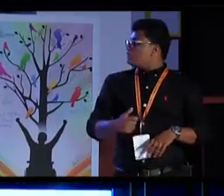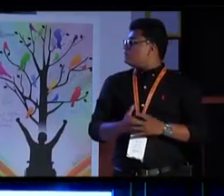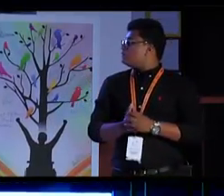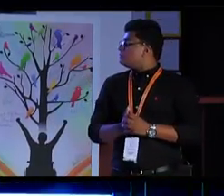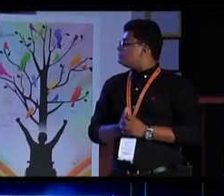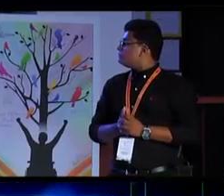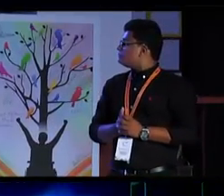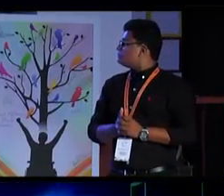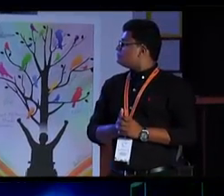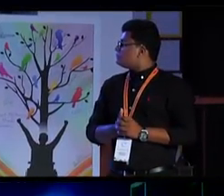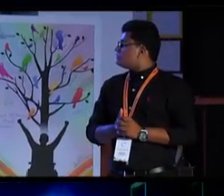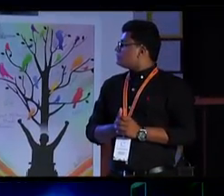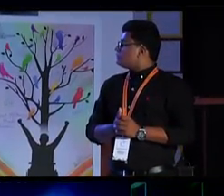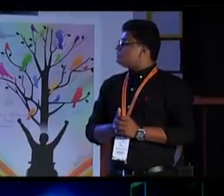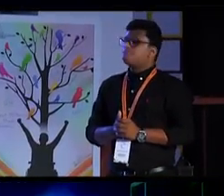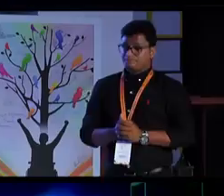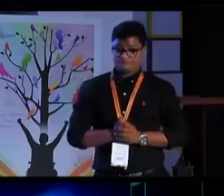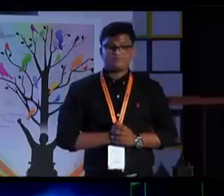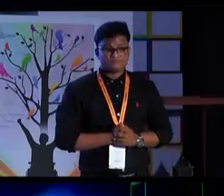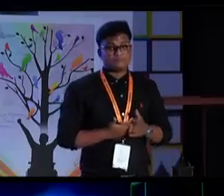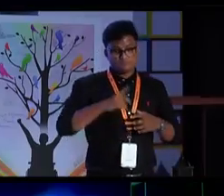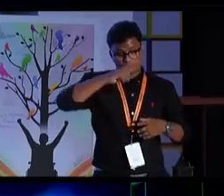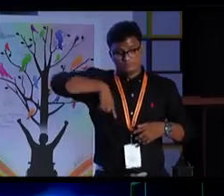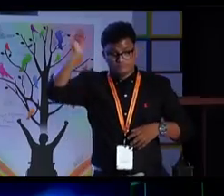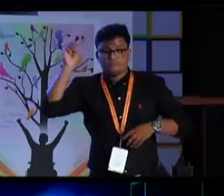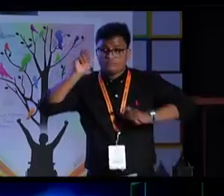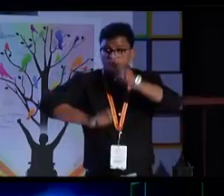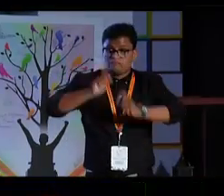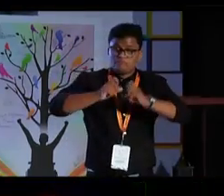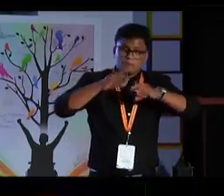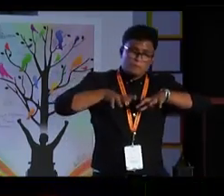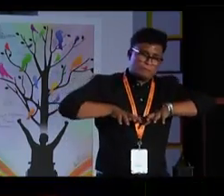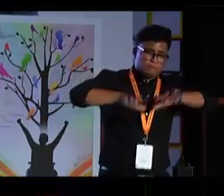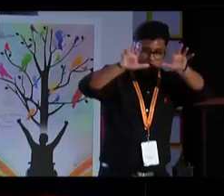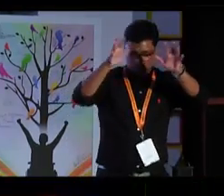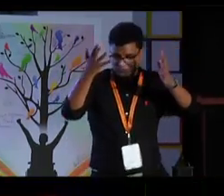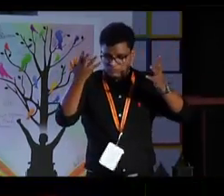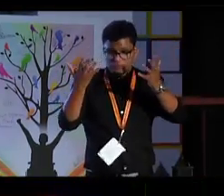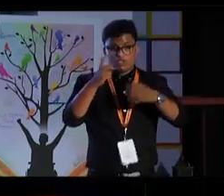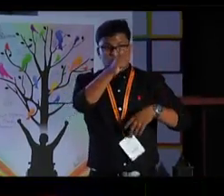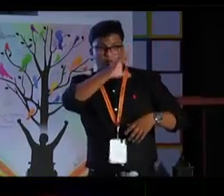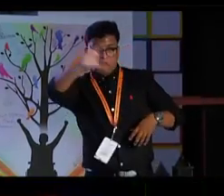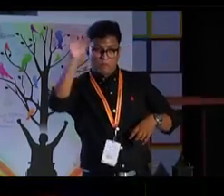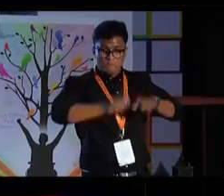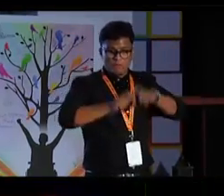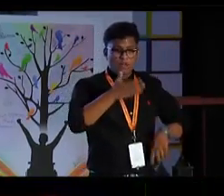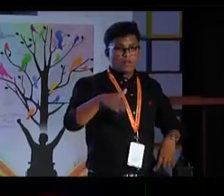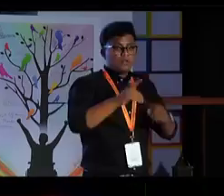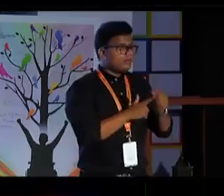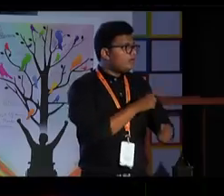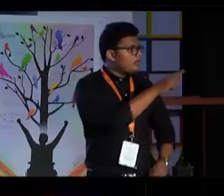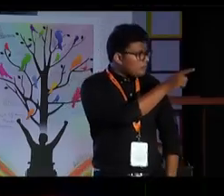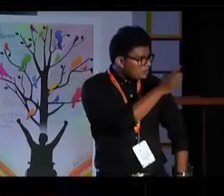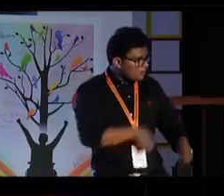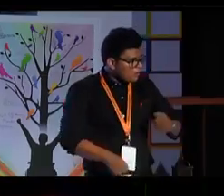is a huge population that has been ignored for decades. 7 crore people in India. And when